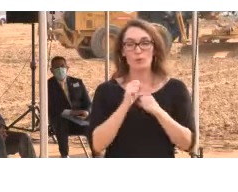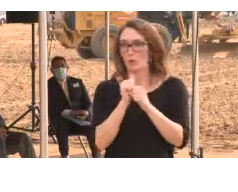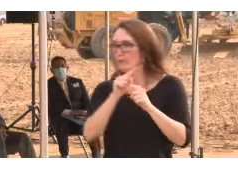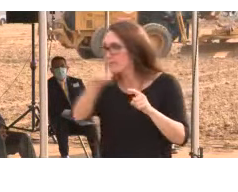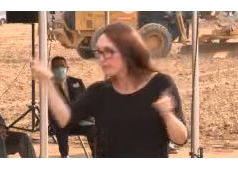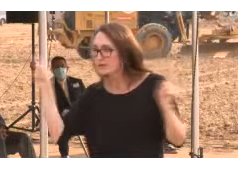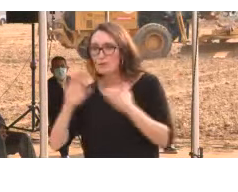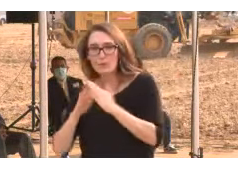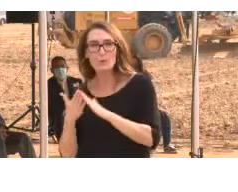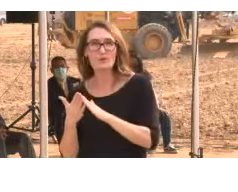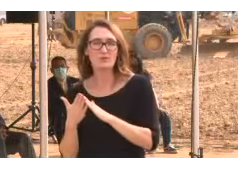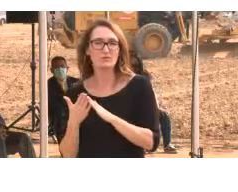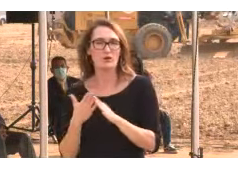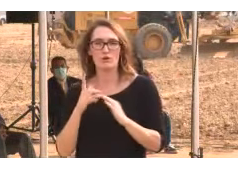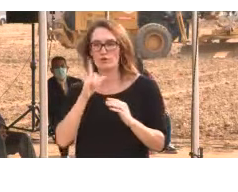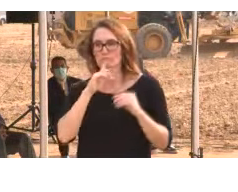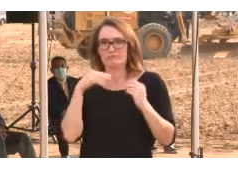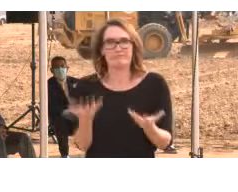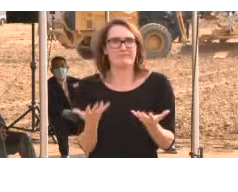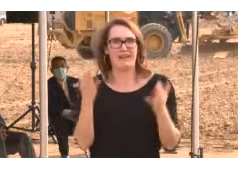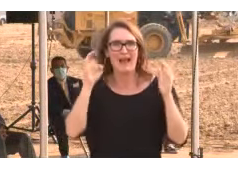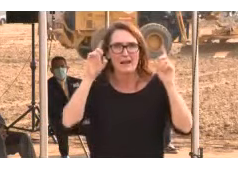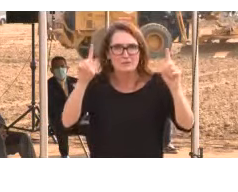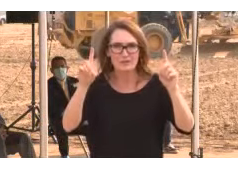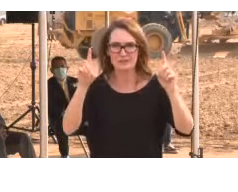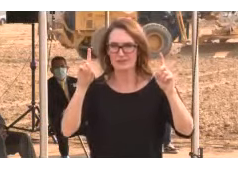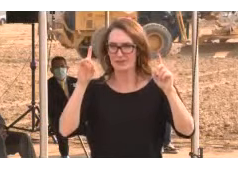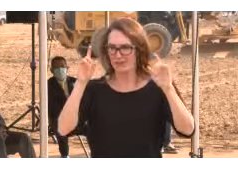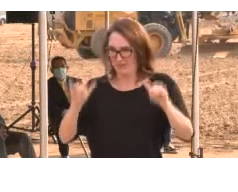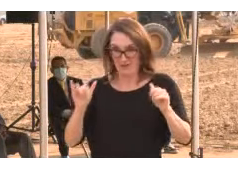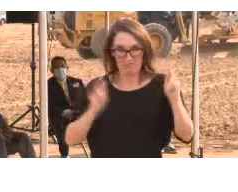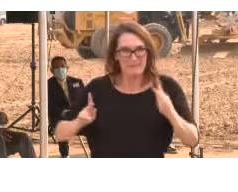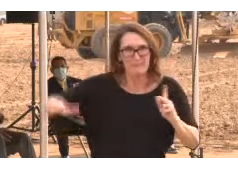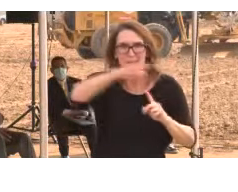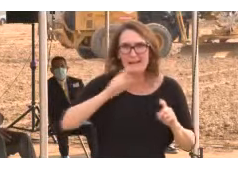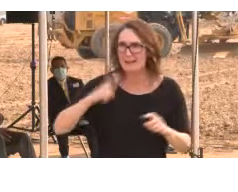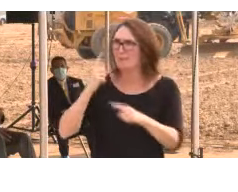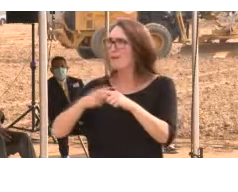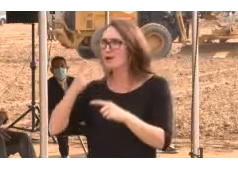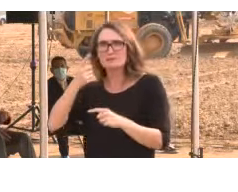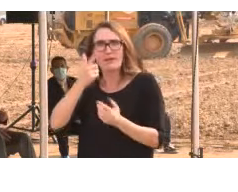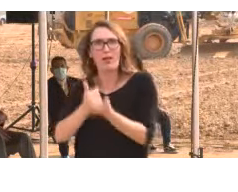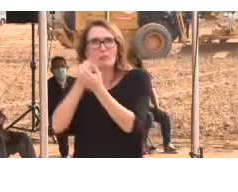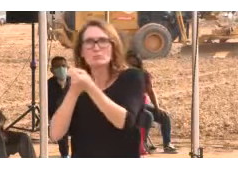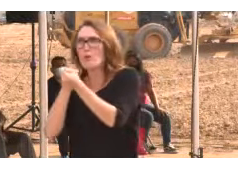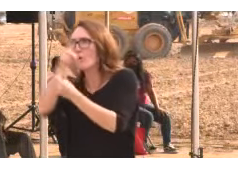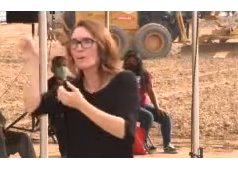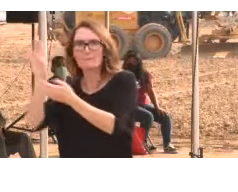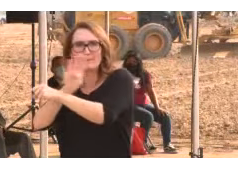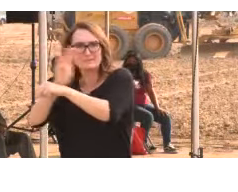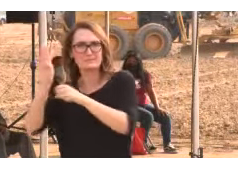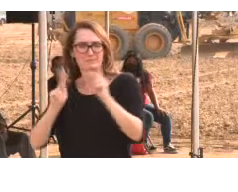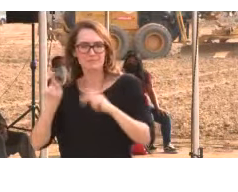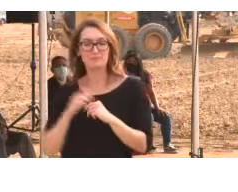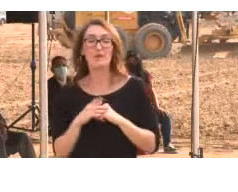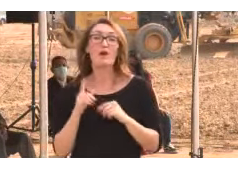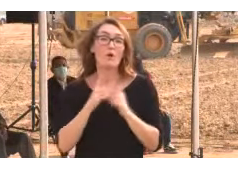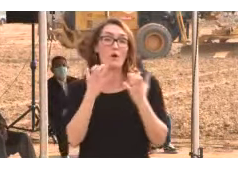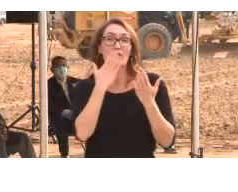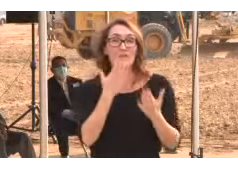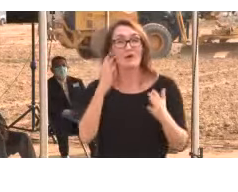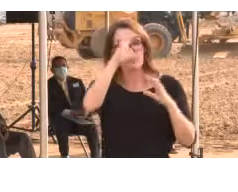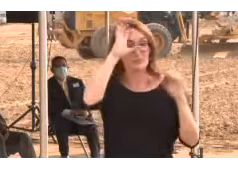community and providing the education that our community and our employers need. I also want to thank our educational partners,